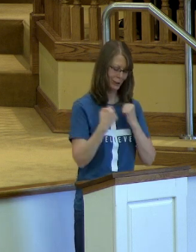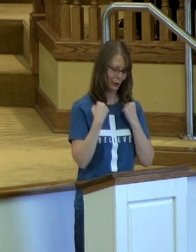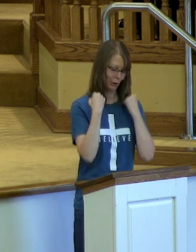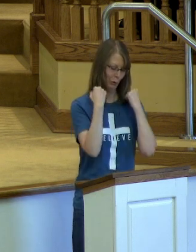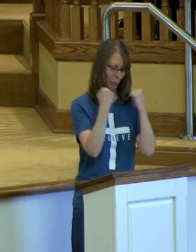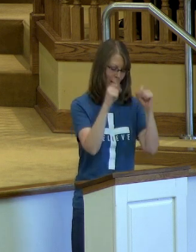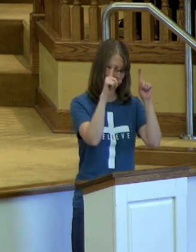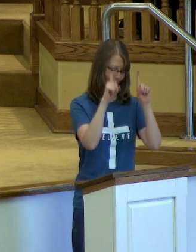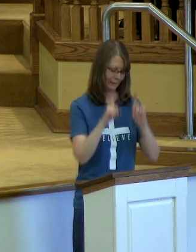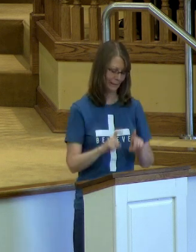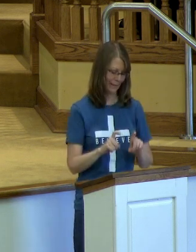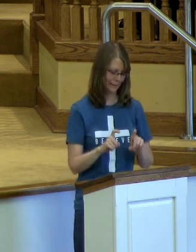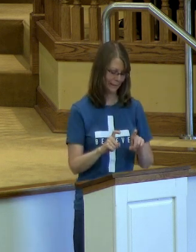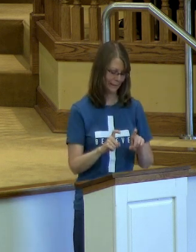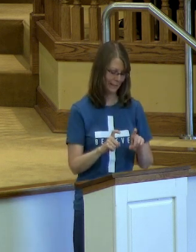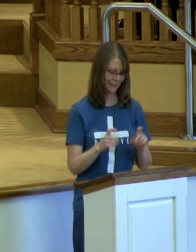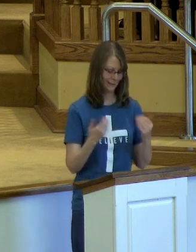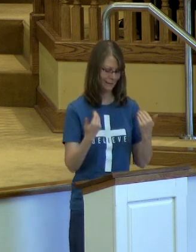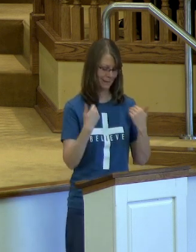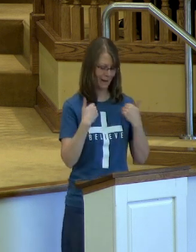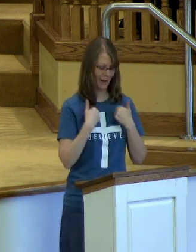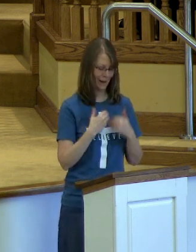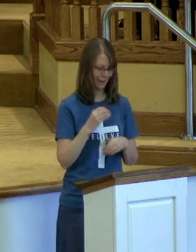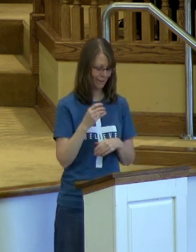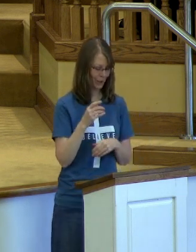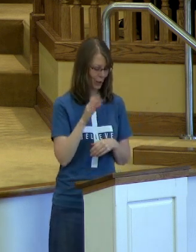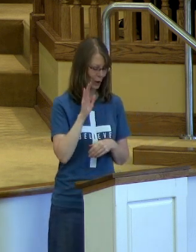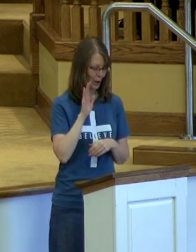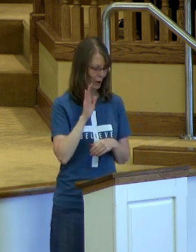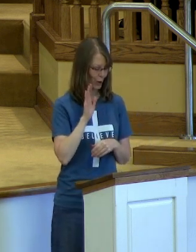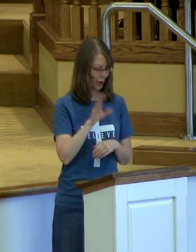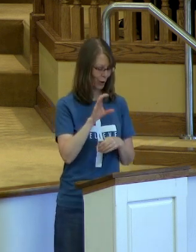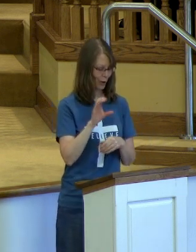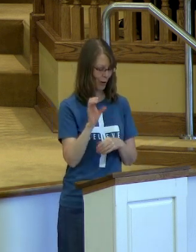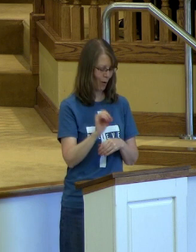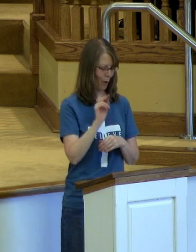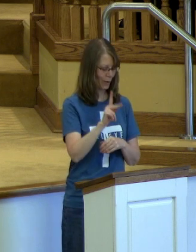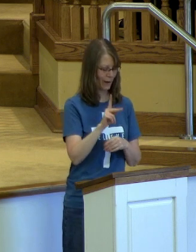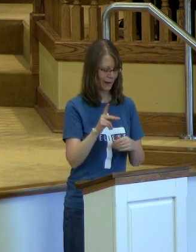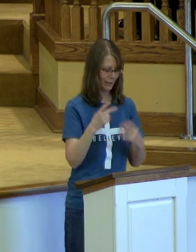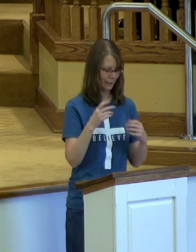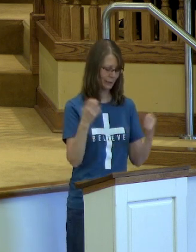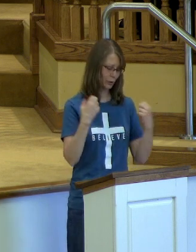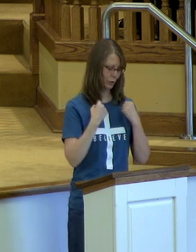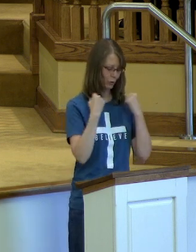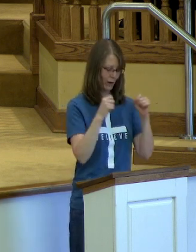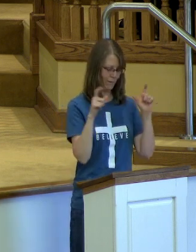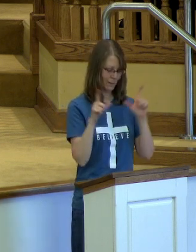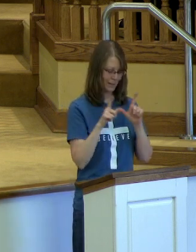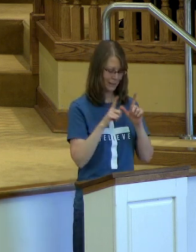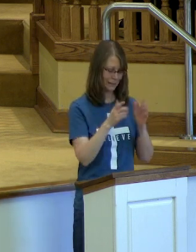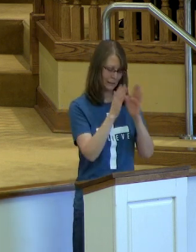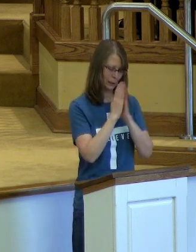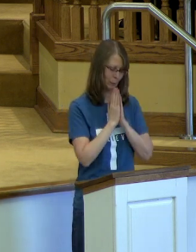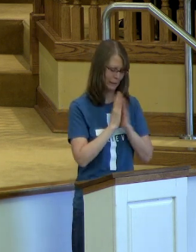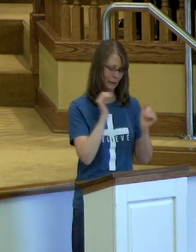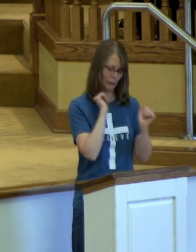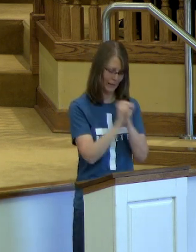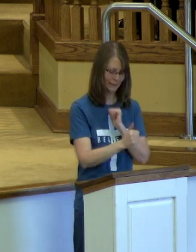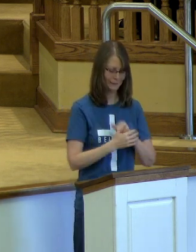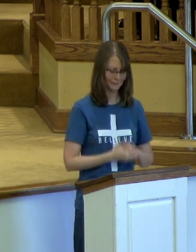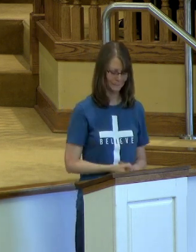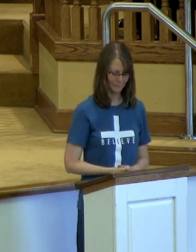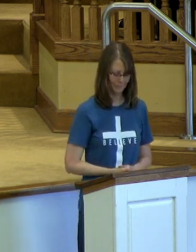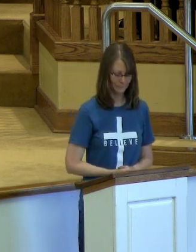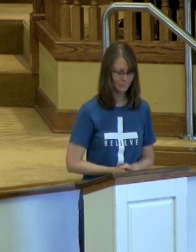OK learner's permit into a full Oklahoma driver's license. Please pray she passes the first time around.